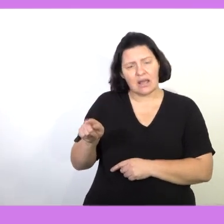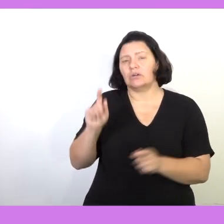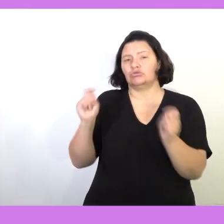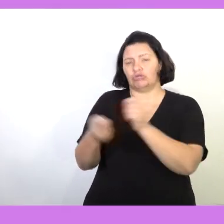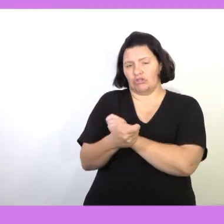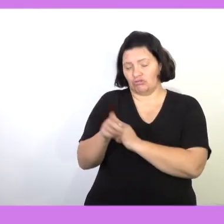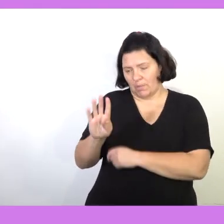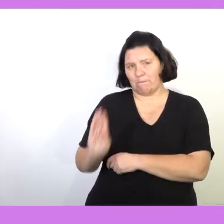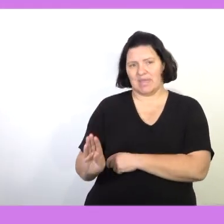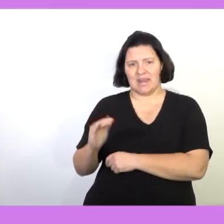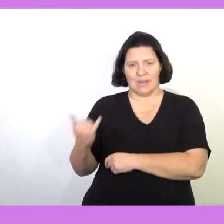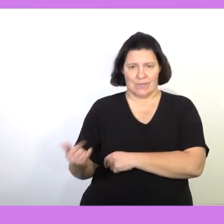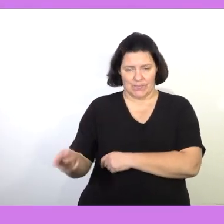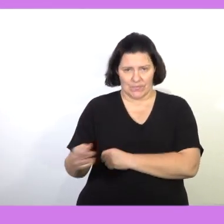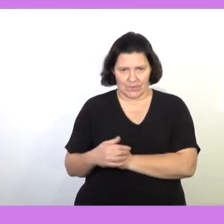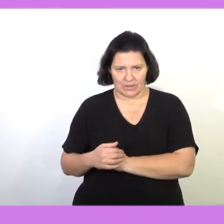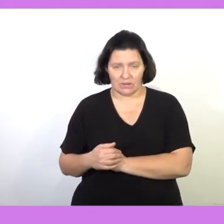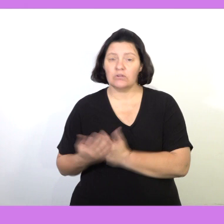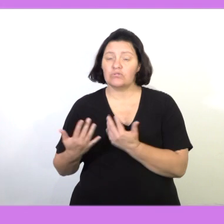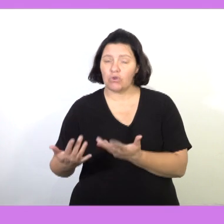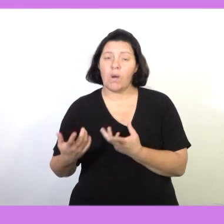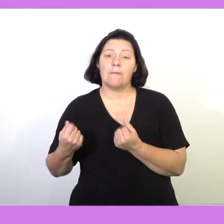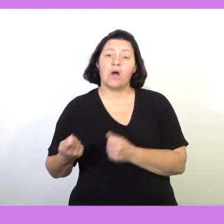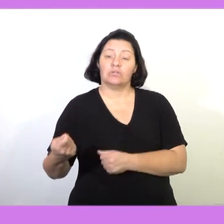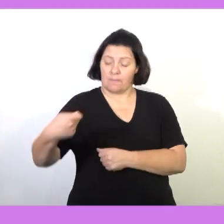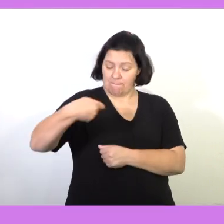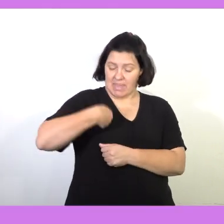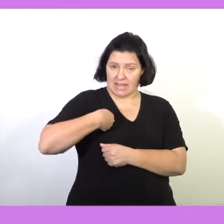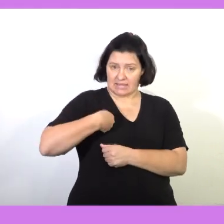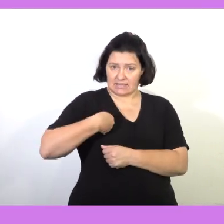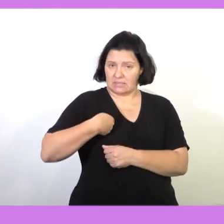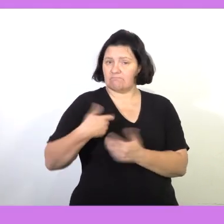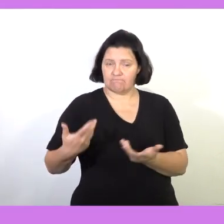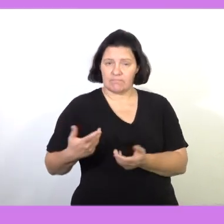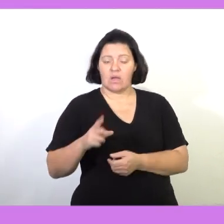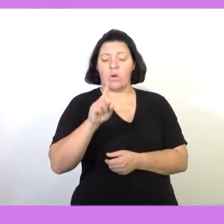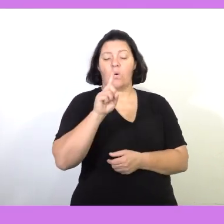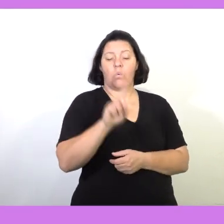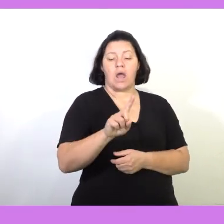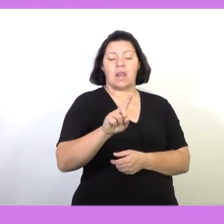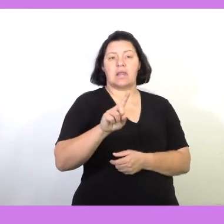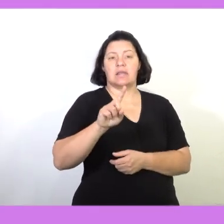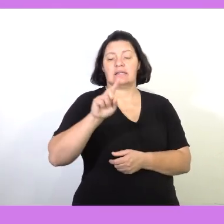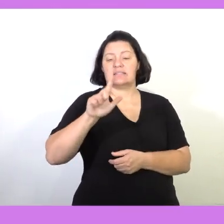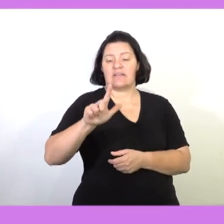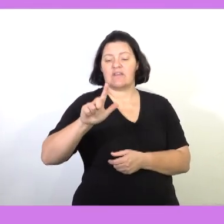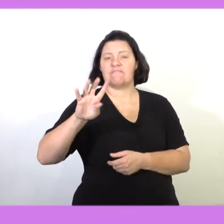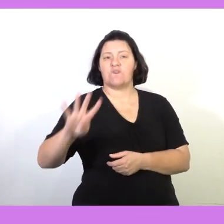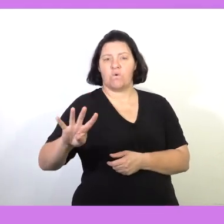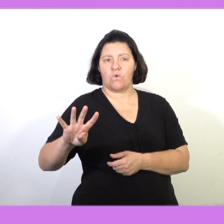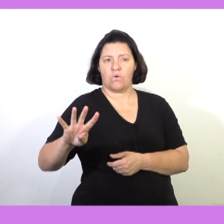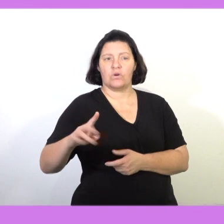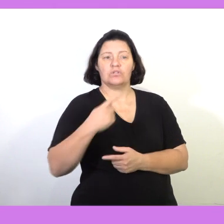been replaced by B. So the amount that was paid to Naledi was 174